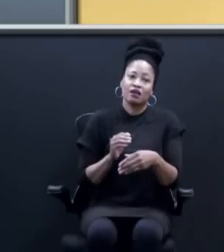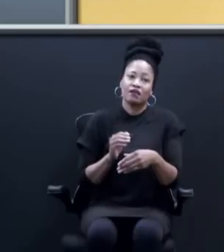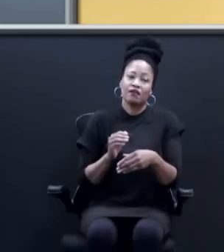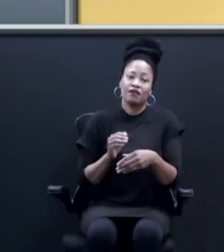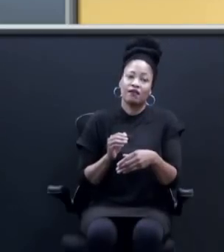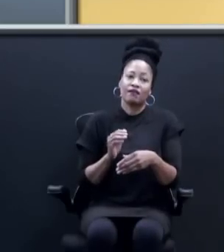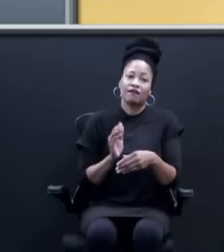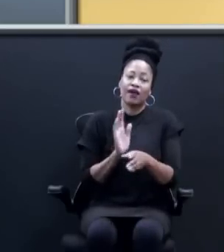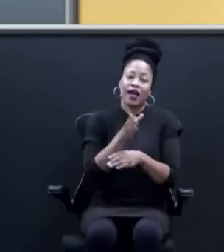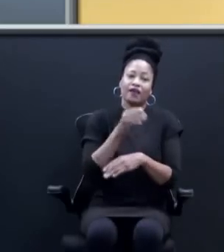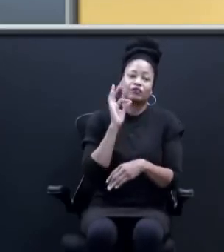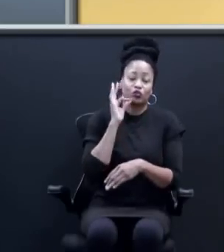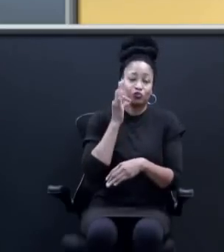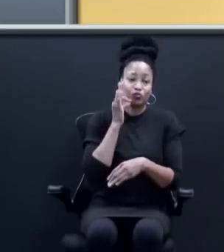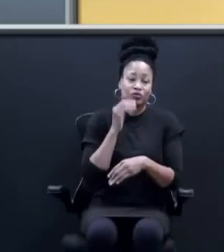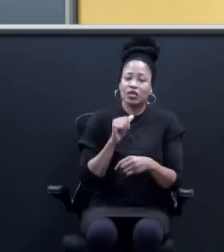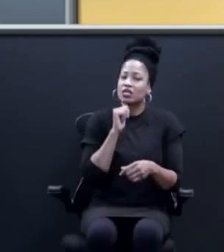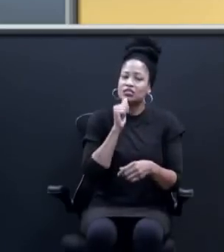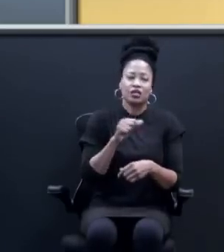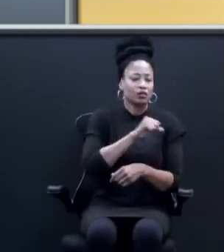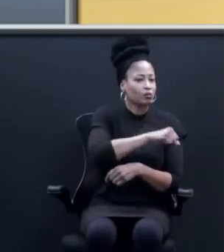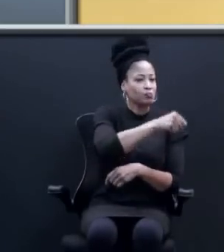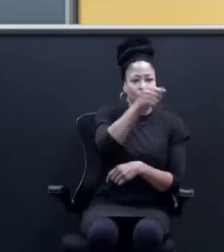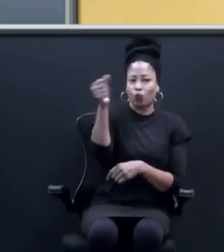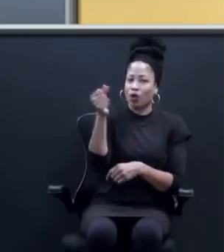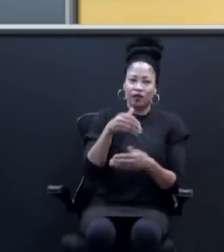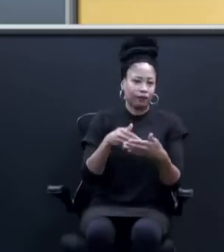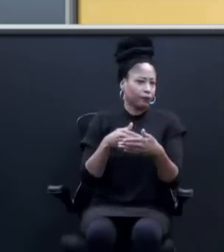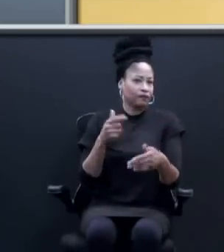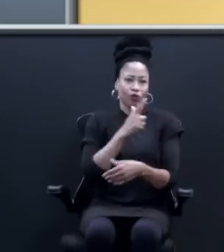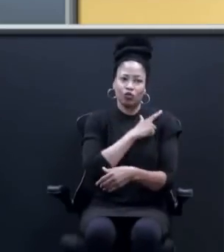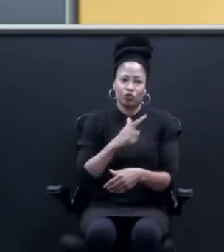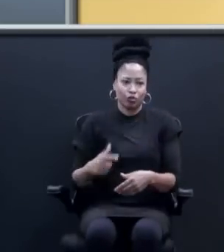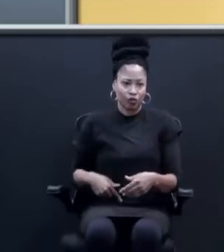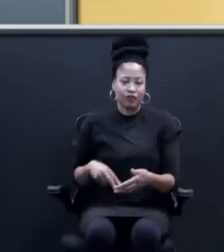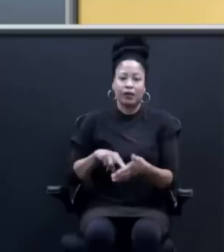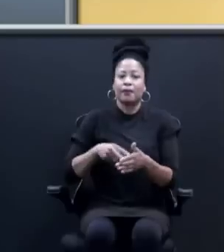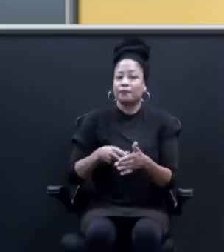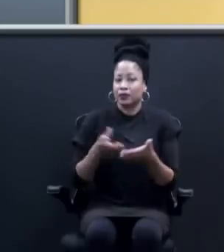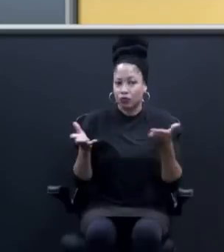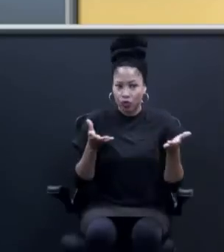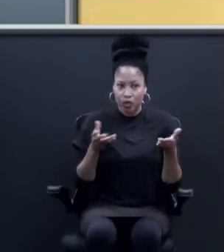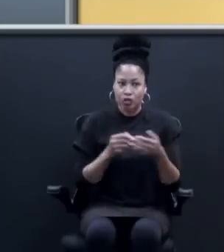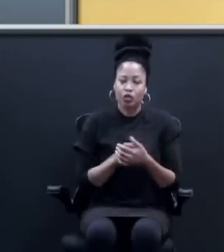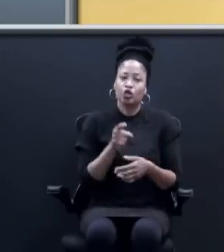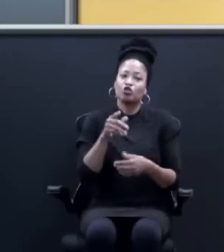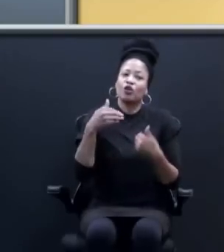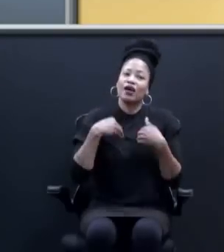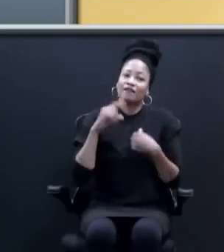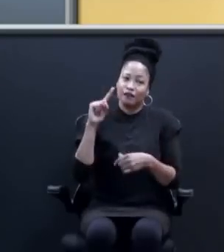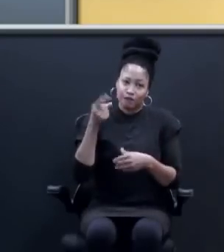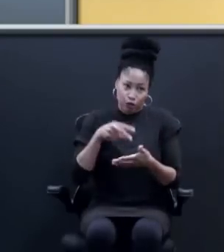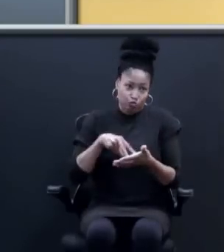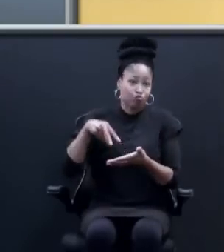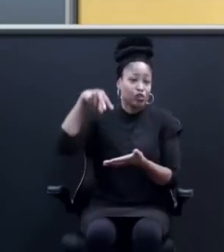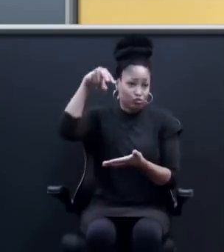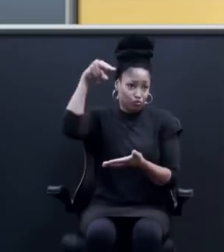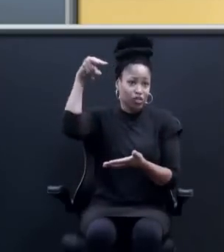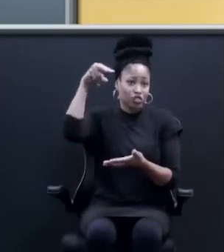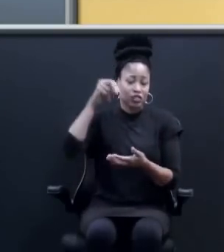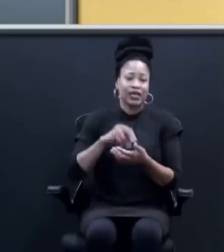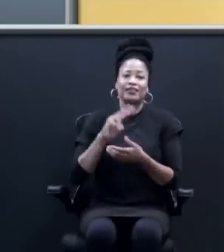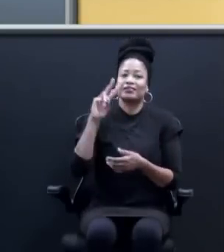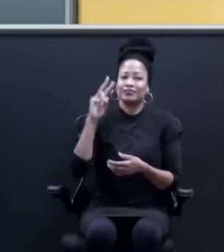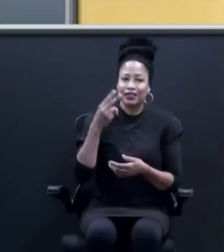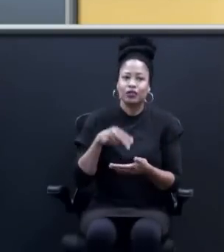day. That means you're going to have the first resurrection and the second resurrection. In the first resurrection, they're going to help Christ move or rule